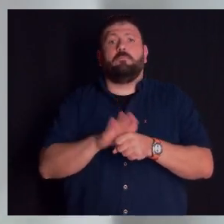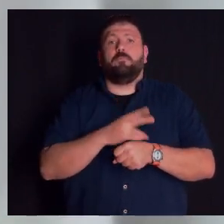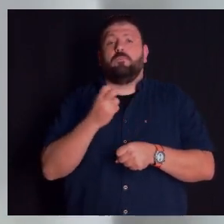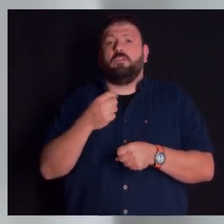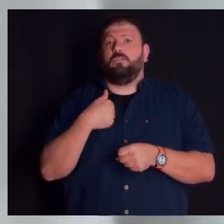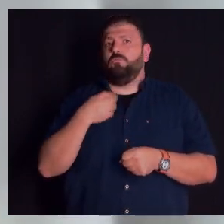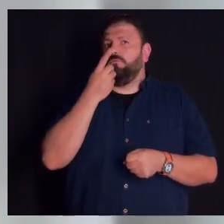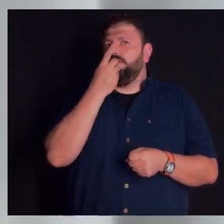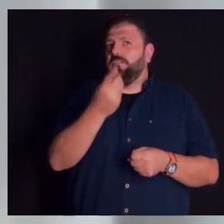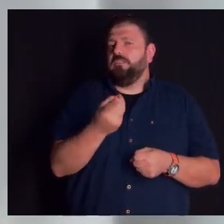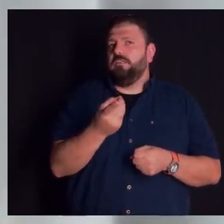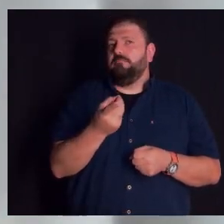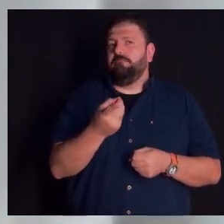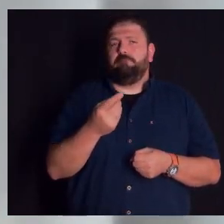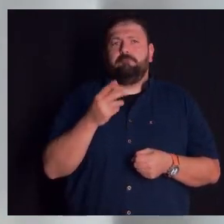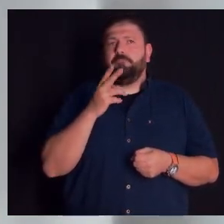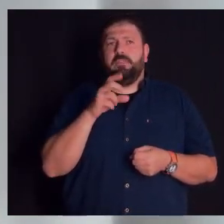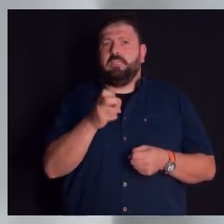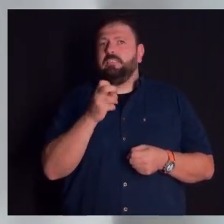that's what I told them.